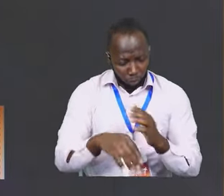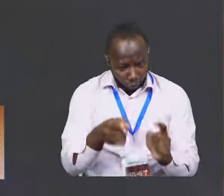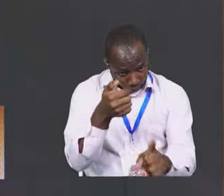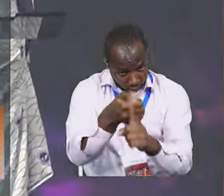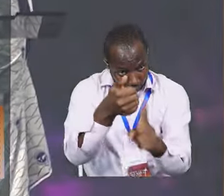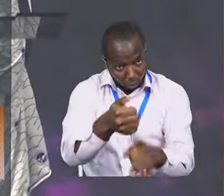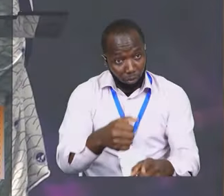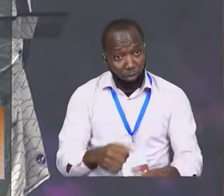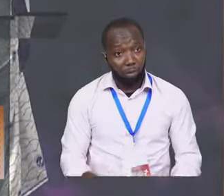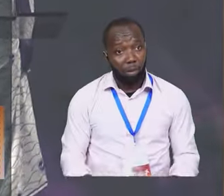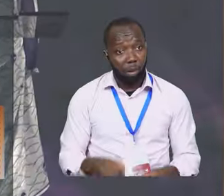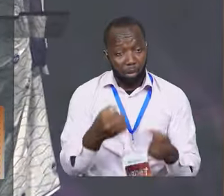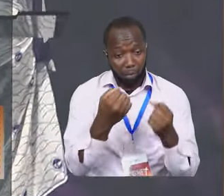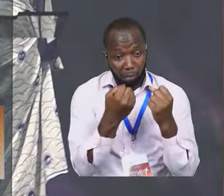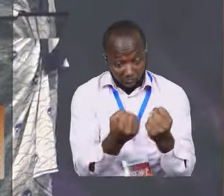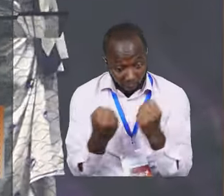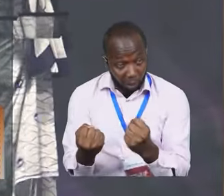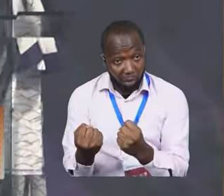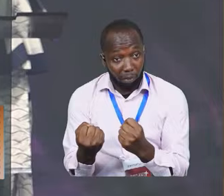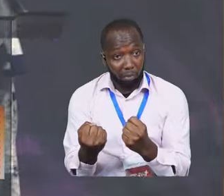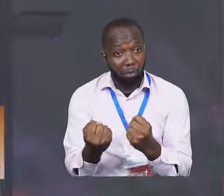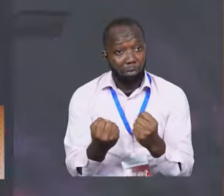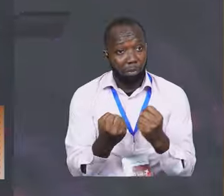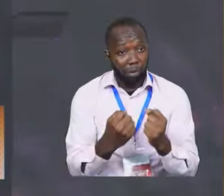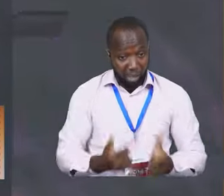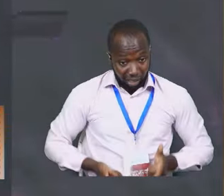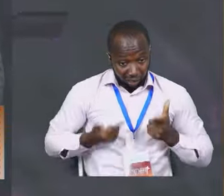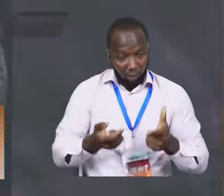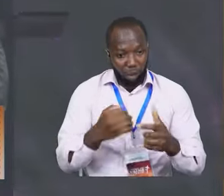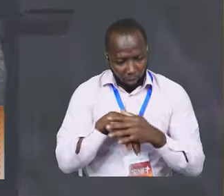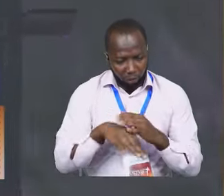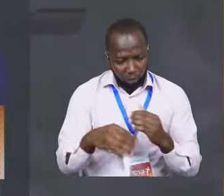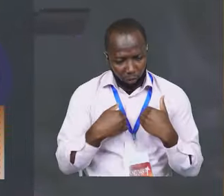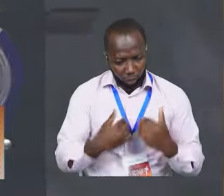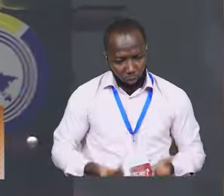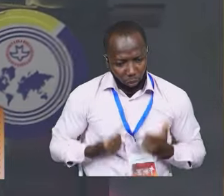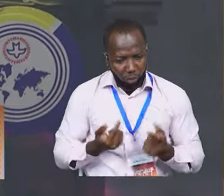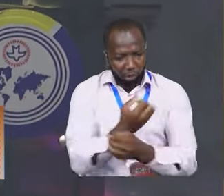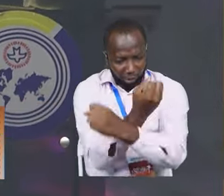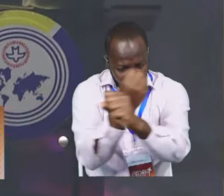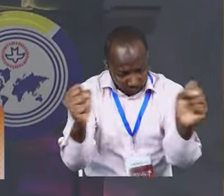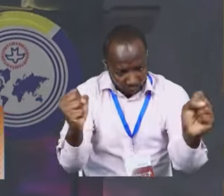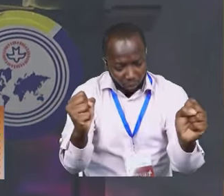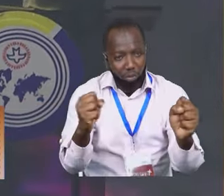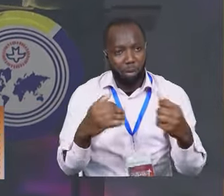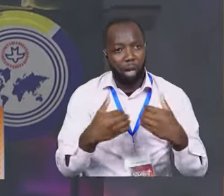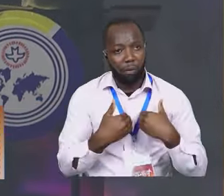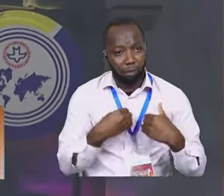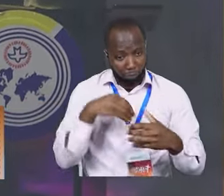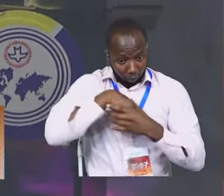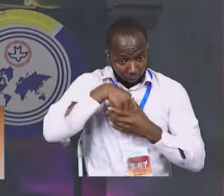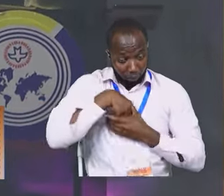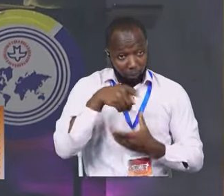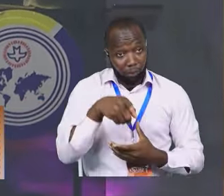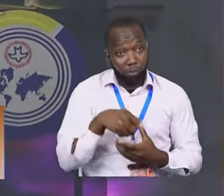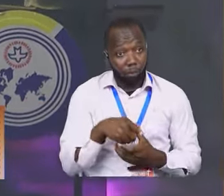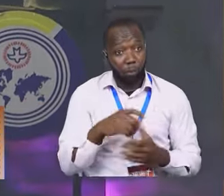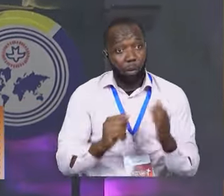inside of you. Life is inside of you. Salvation is inside of